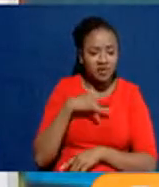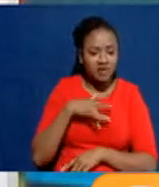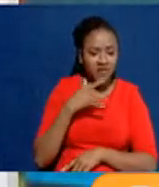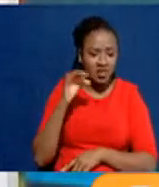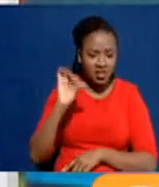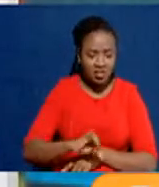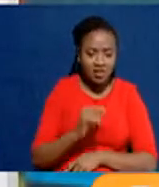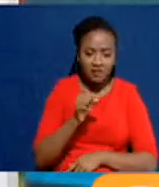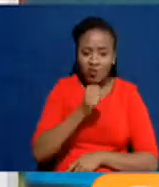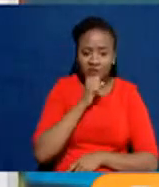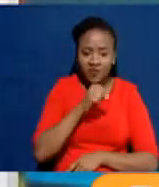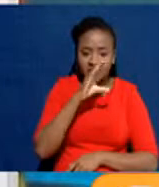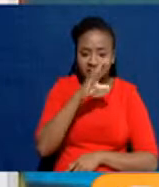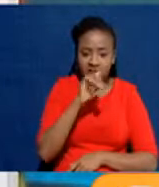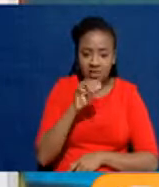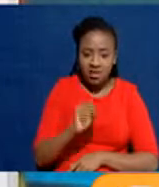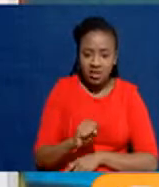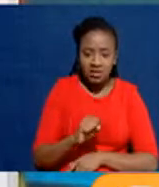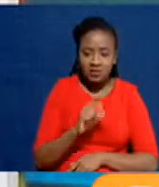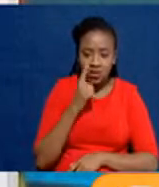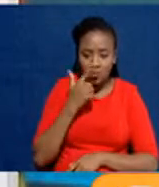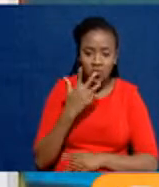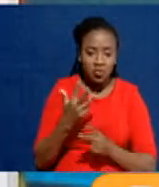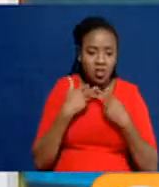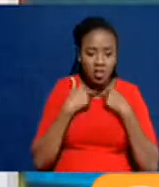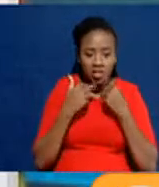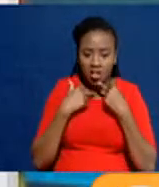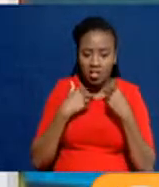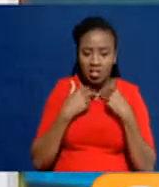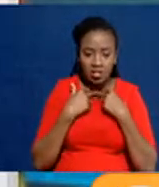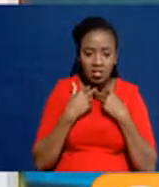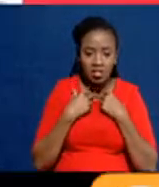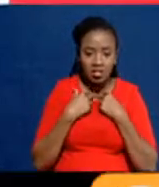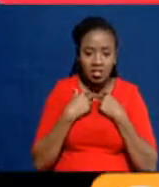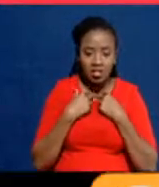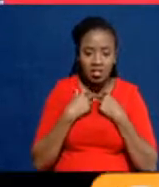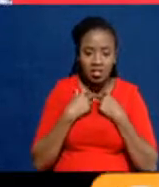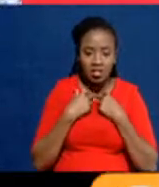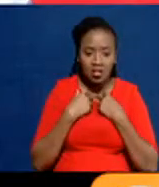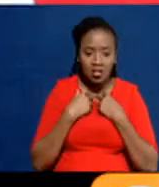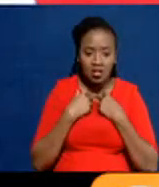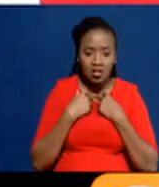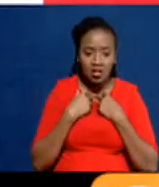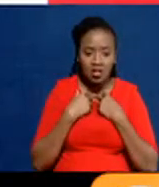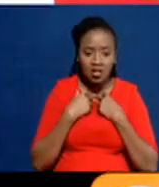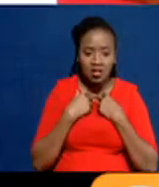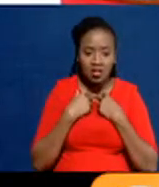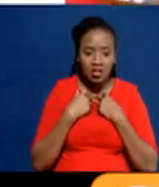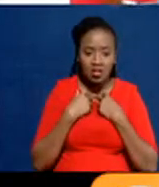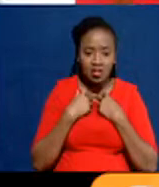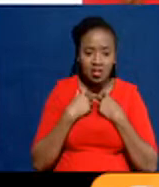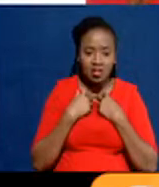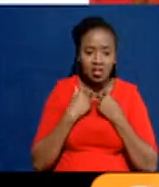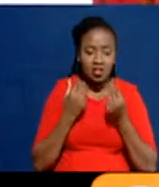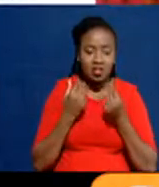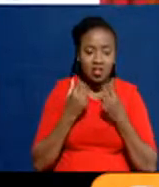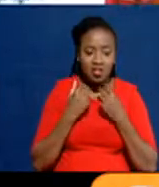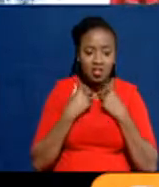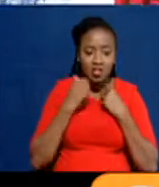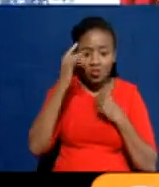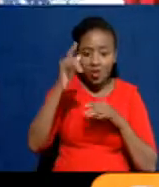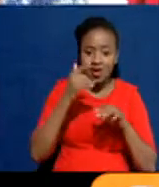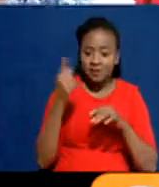50 CSs who had already been sworn in and almost marking their, how many months? 3 months since